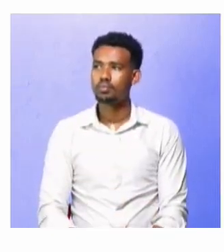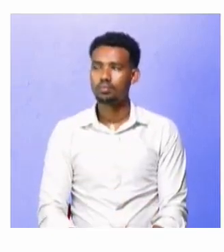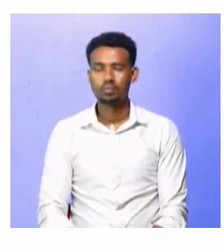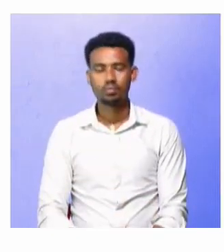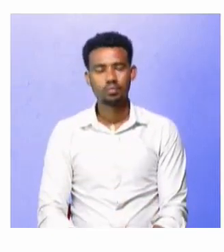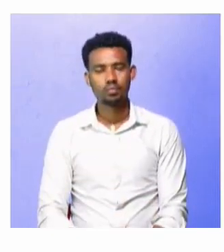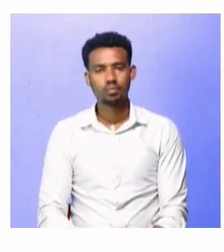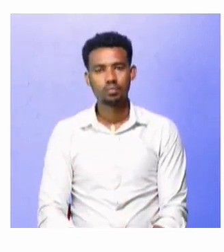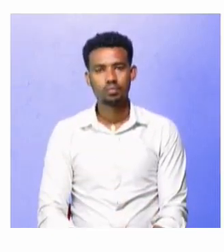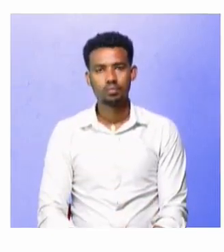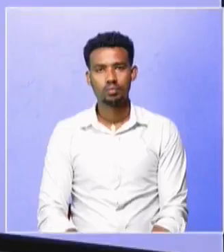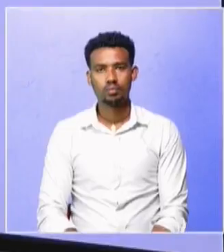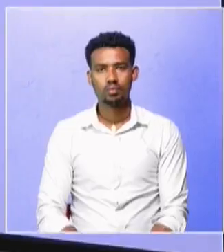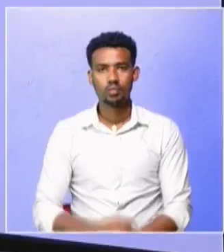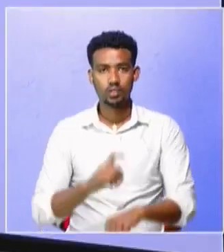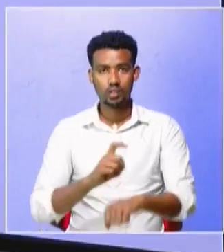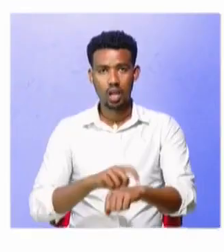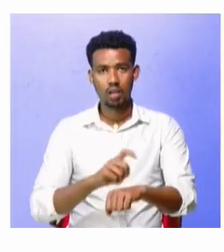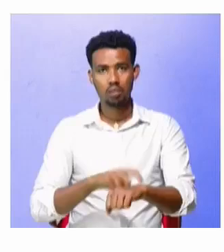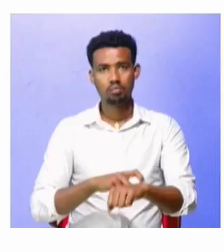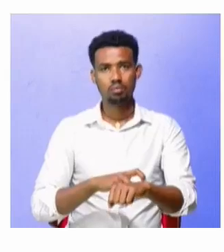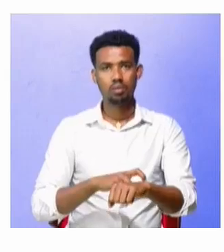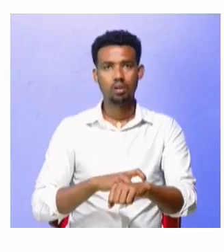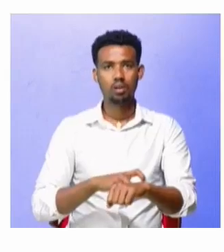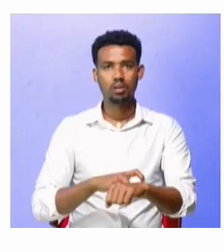prepositions of time are